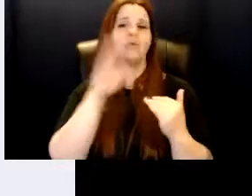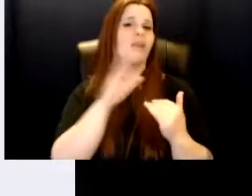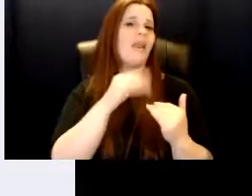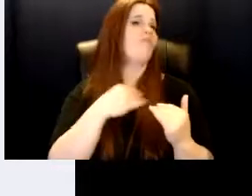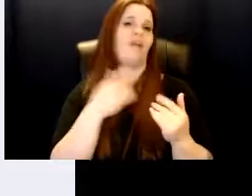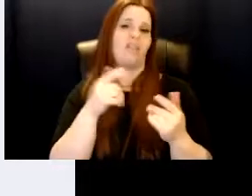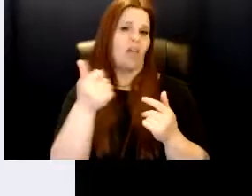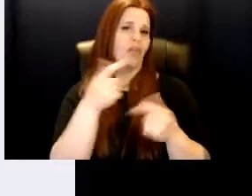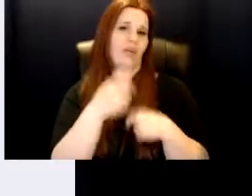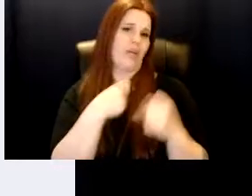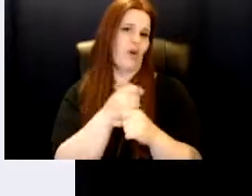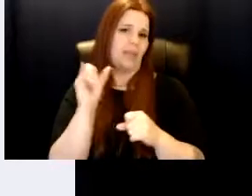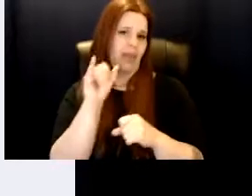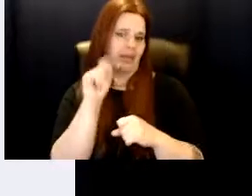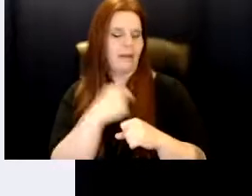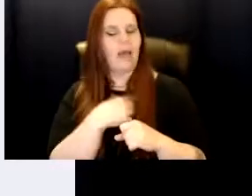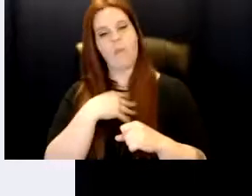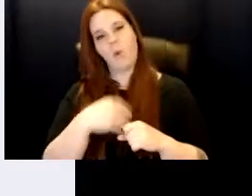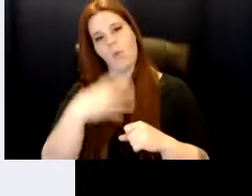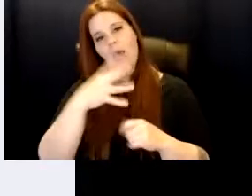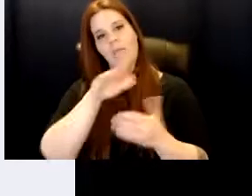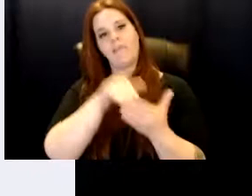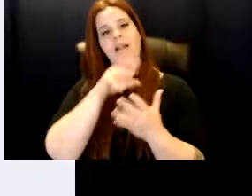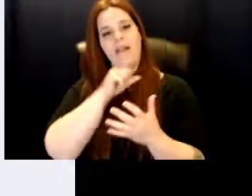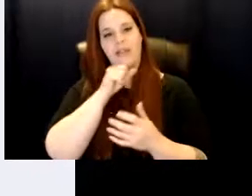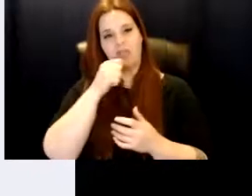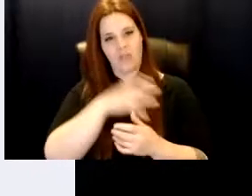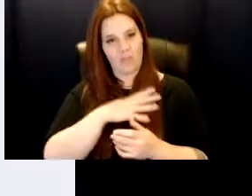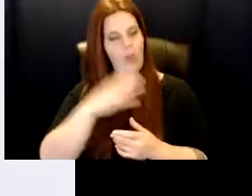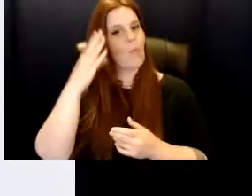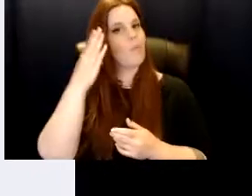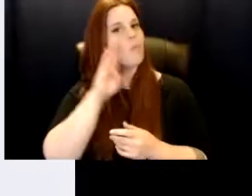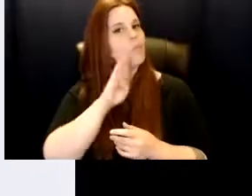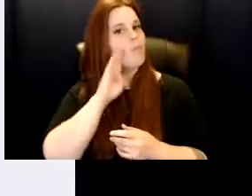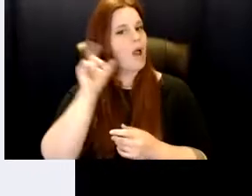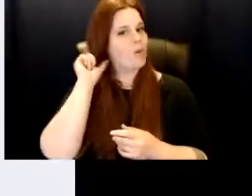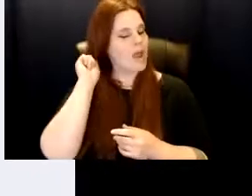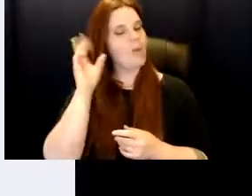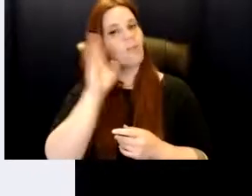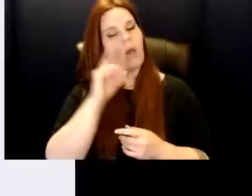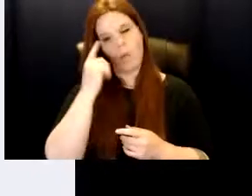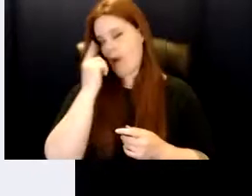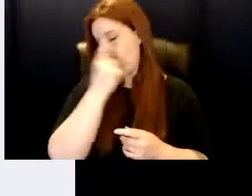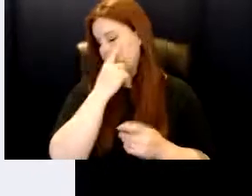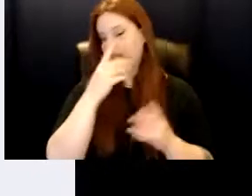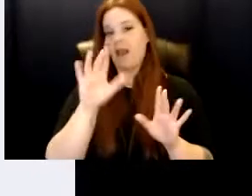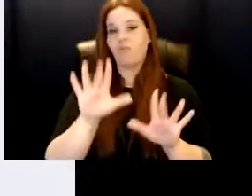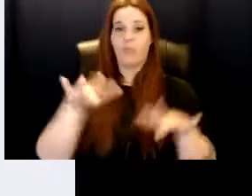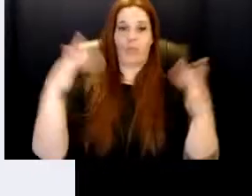that. I am a white middle-aged female. I have brown hair and brown eyes, and I have a bright blue jacket